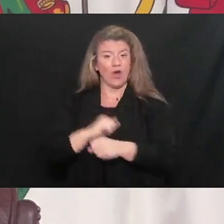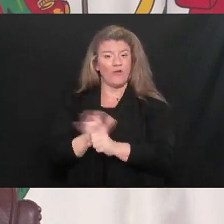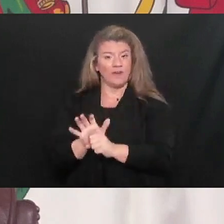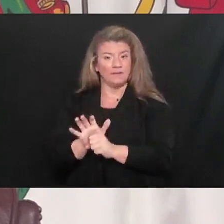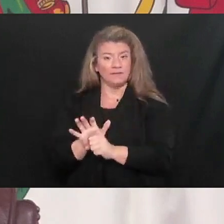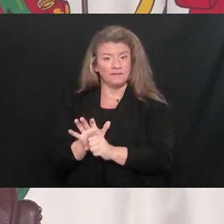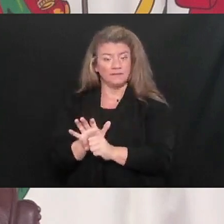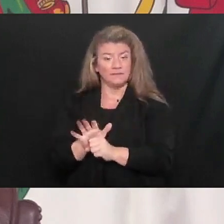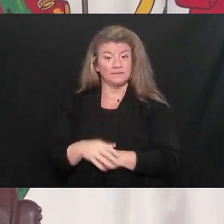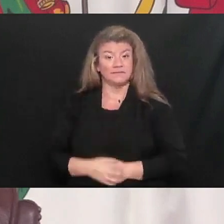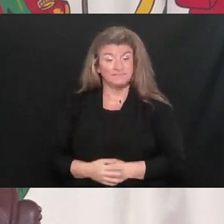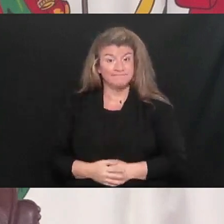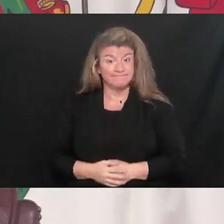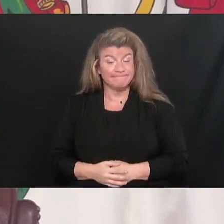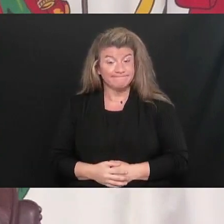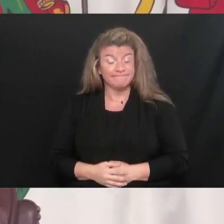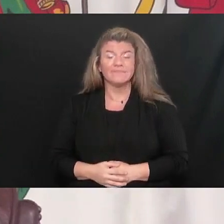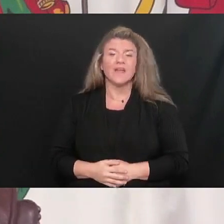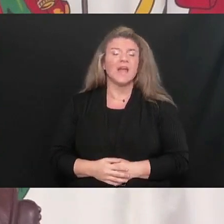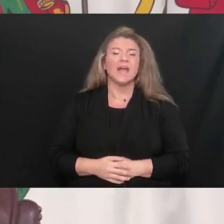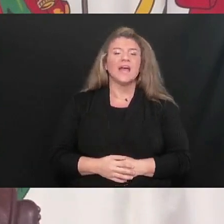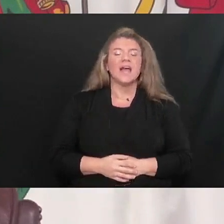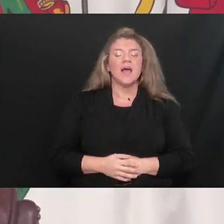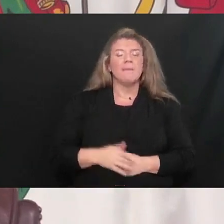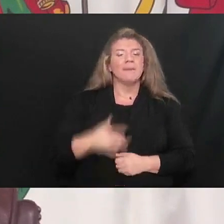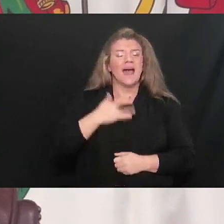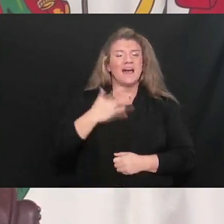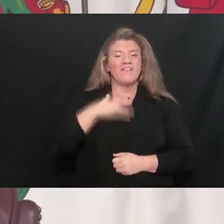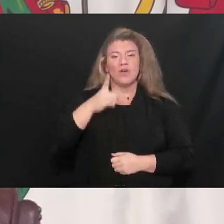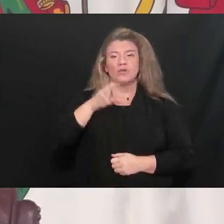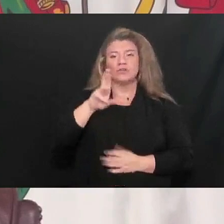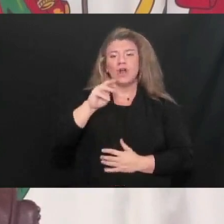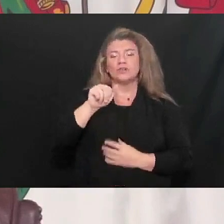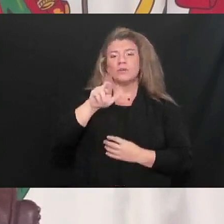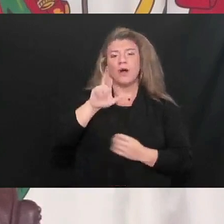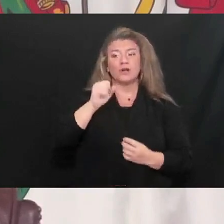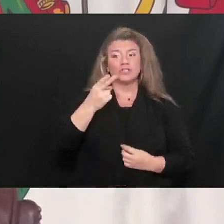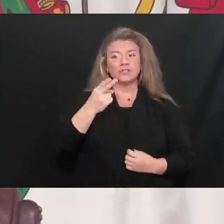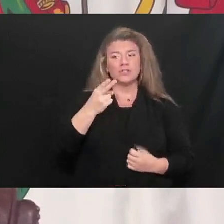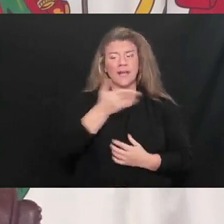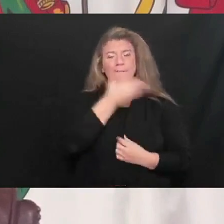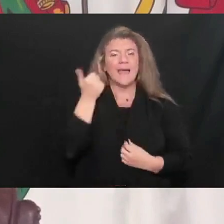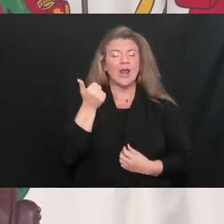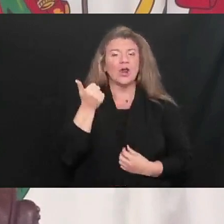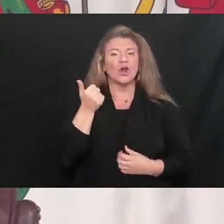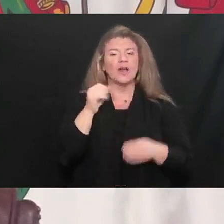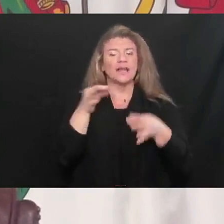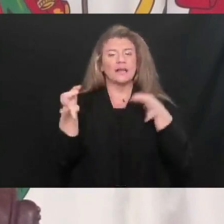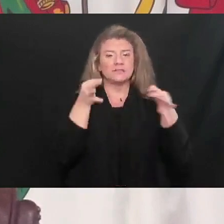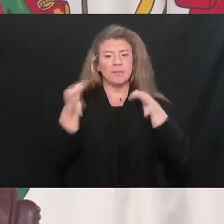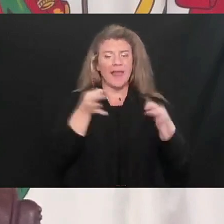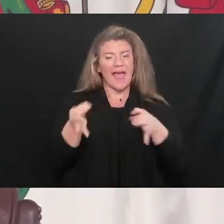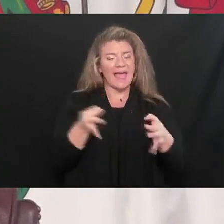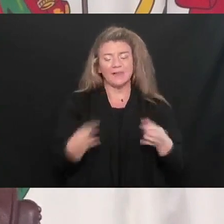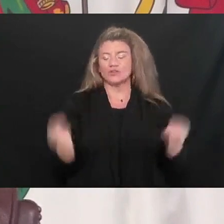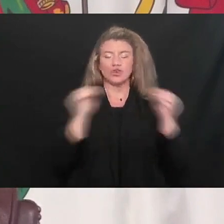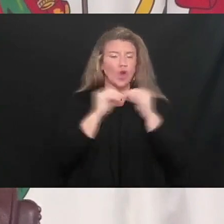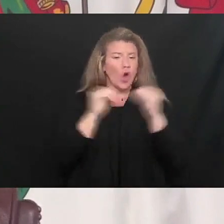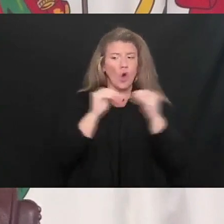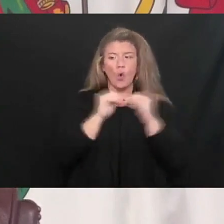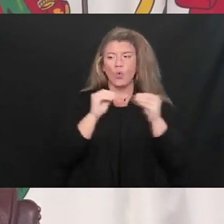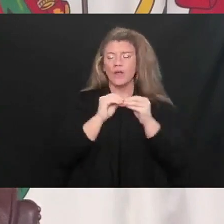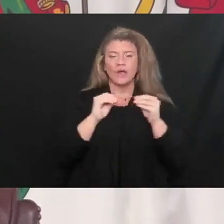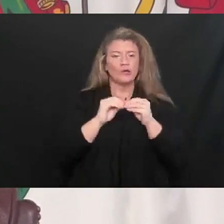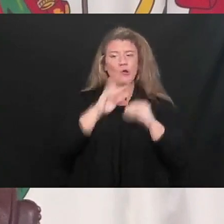But Paul, I think Dr. Marsh can better explain, but there's no question, in my